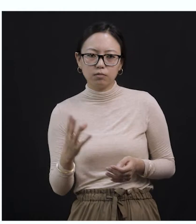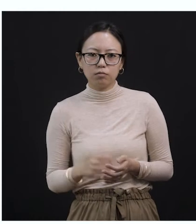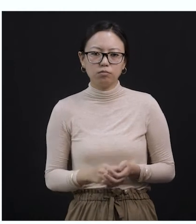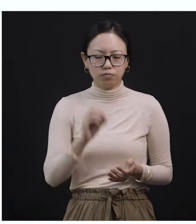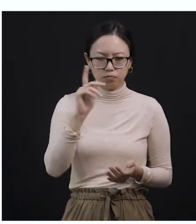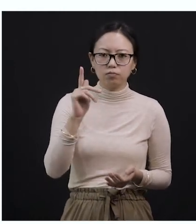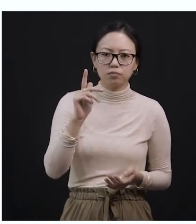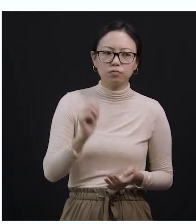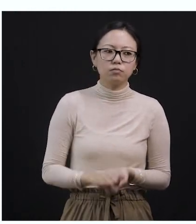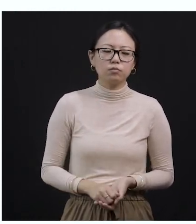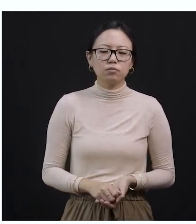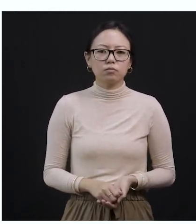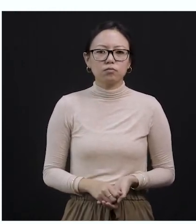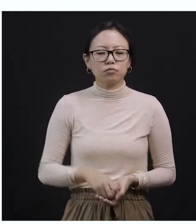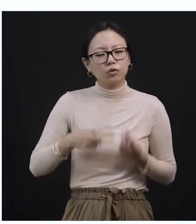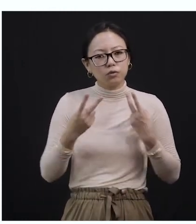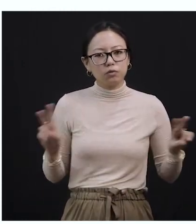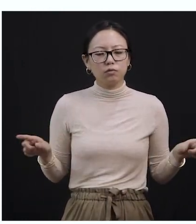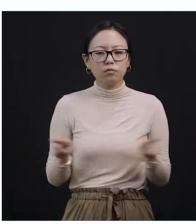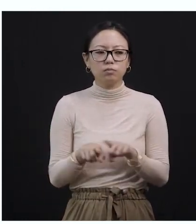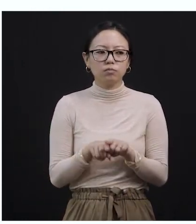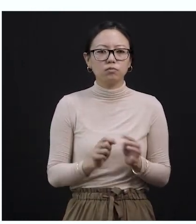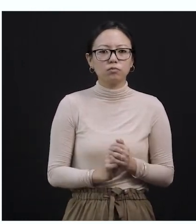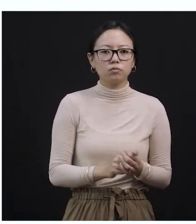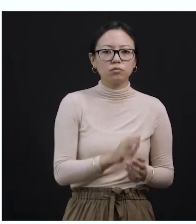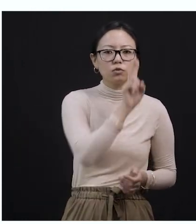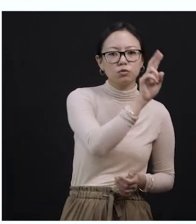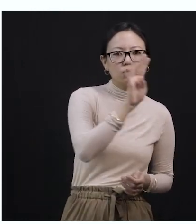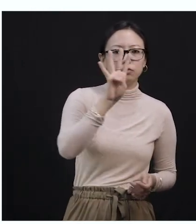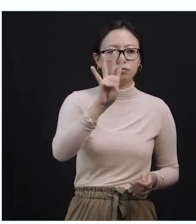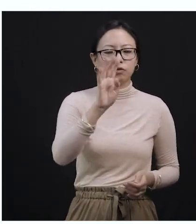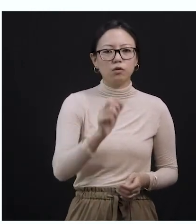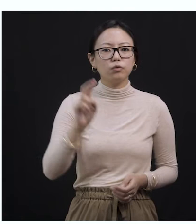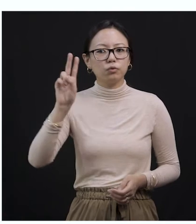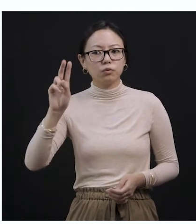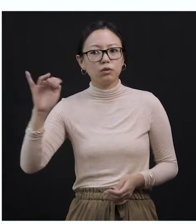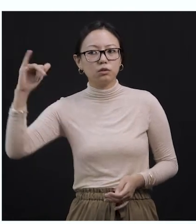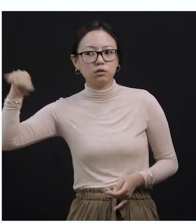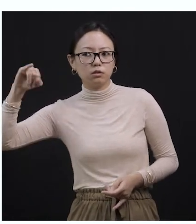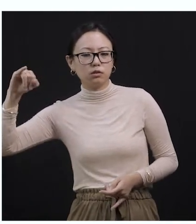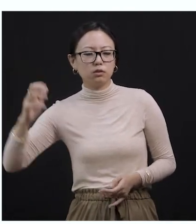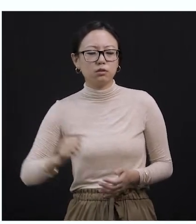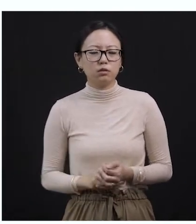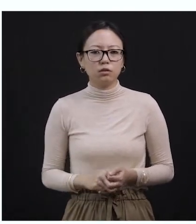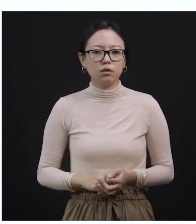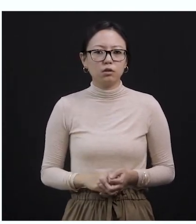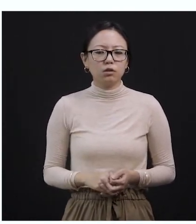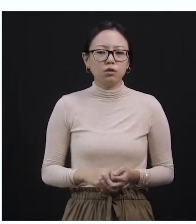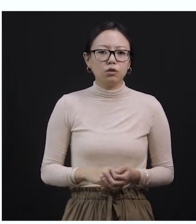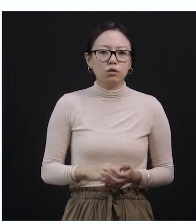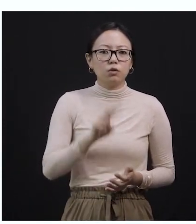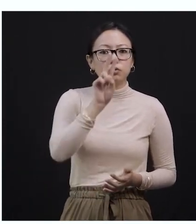children? Let's look at another example. We have 24 and 26. So when we count